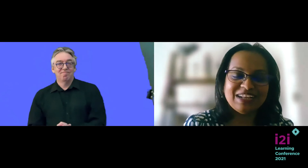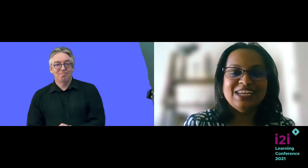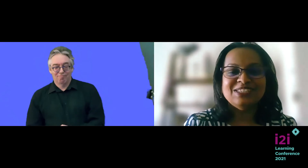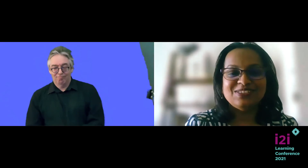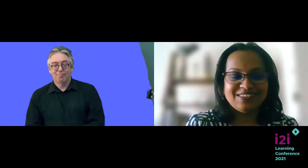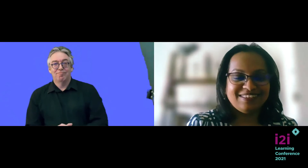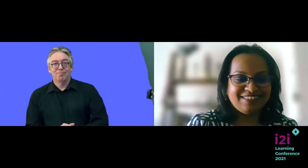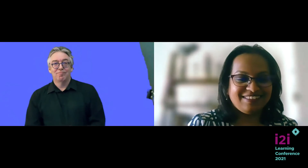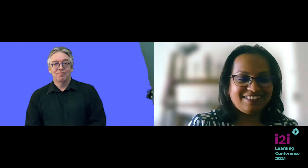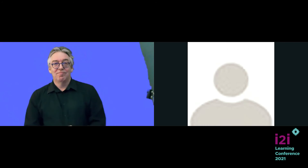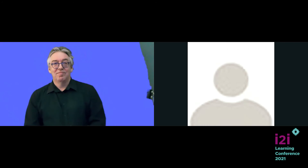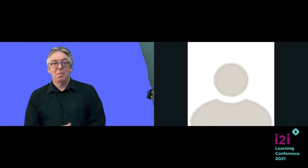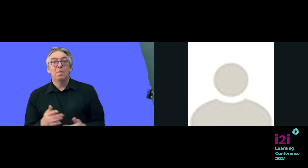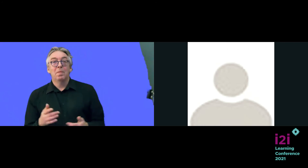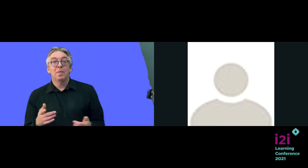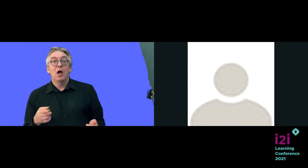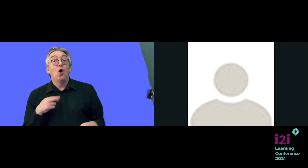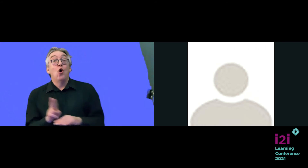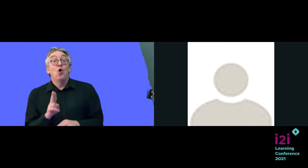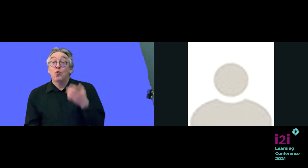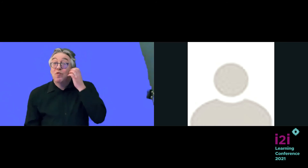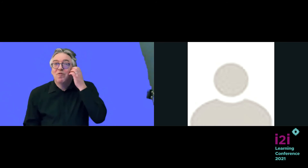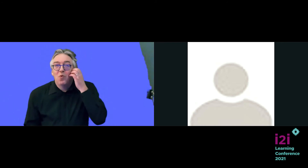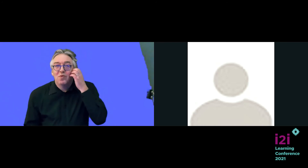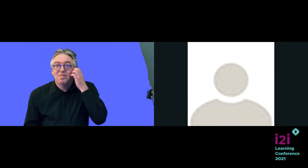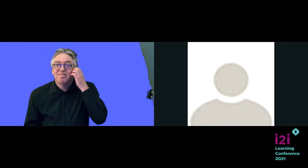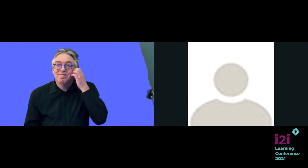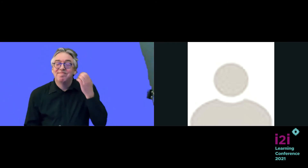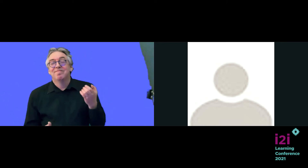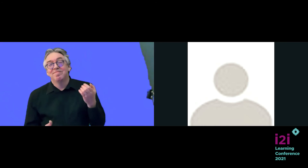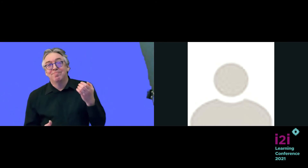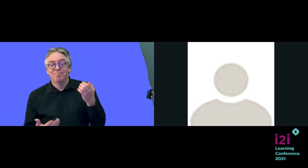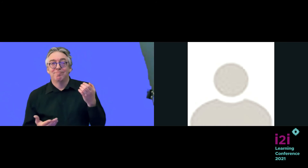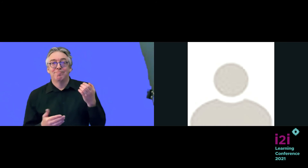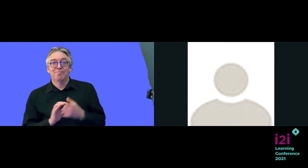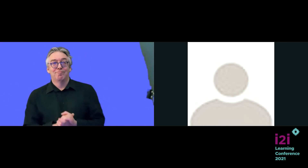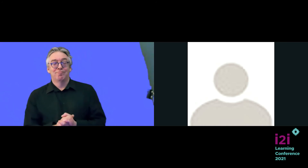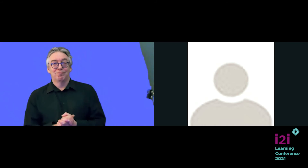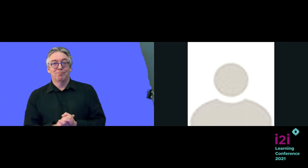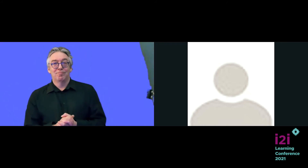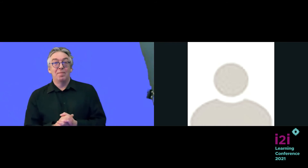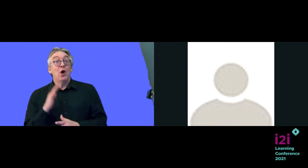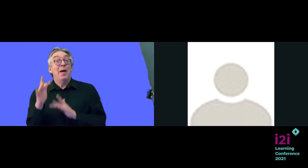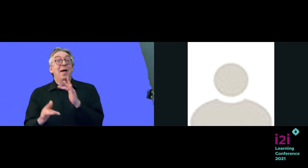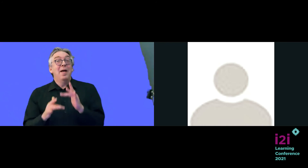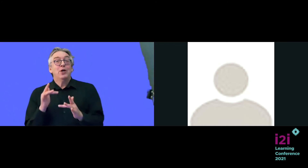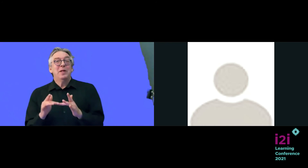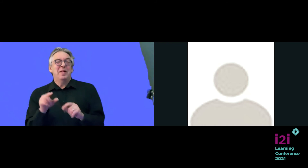Thank McDonald. So I'm using my phone, so I think the internet connectivity is a bit